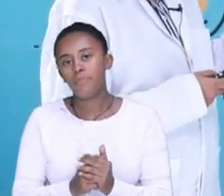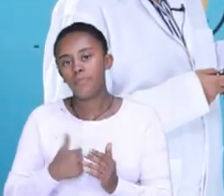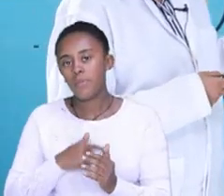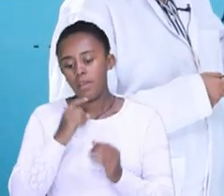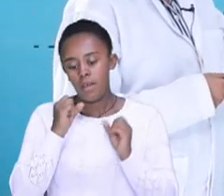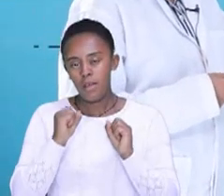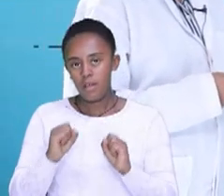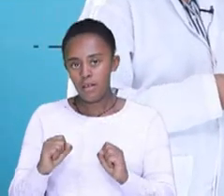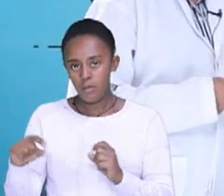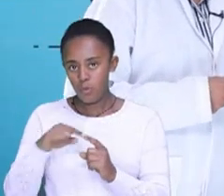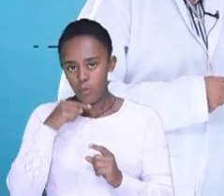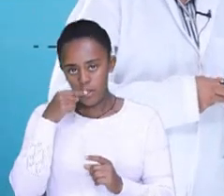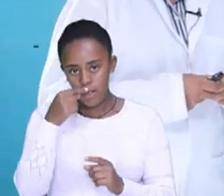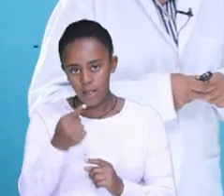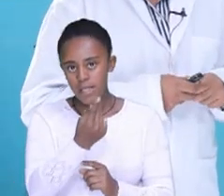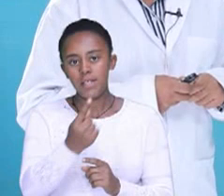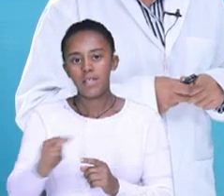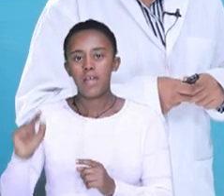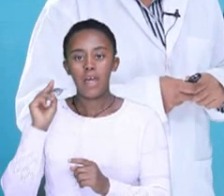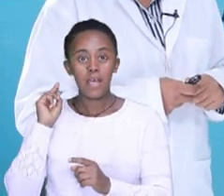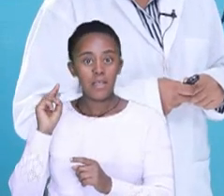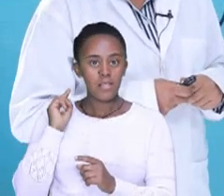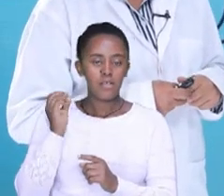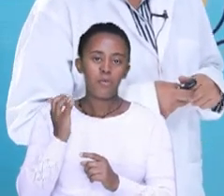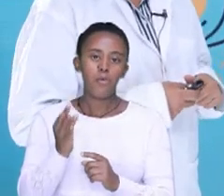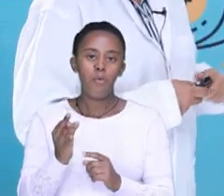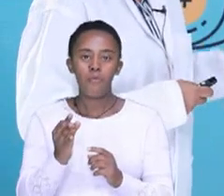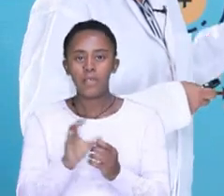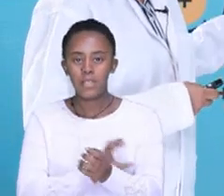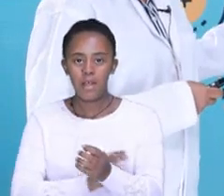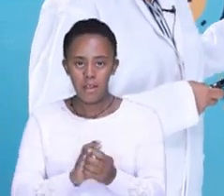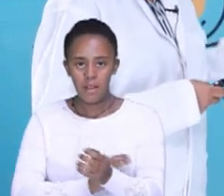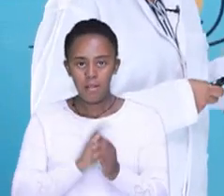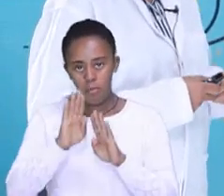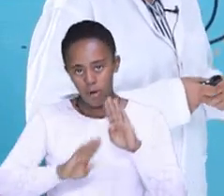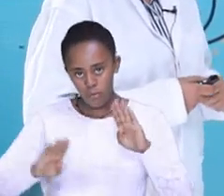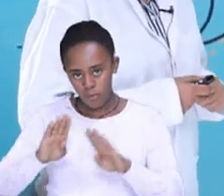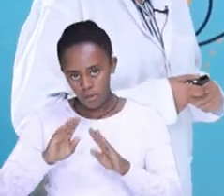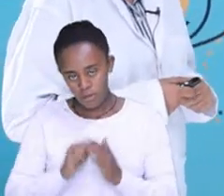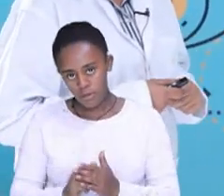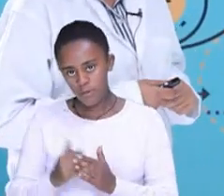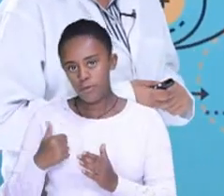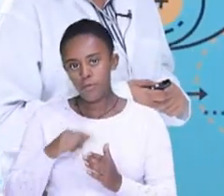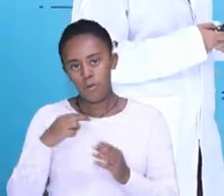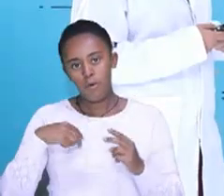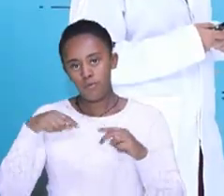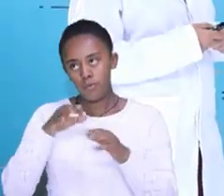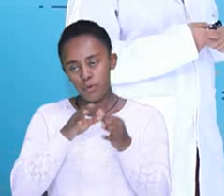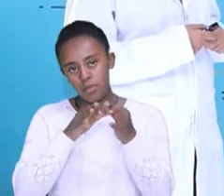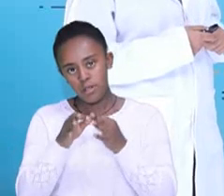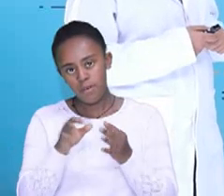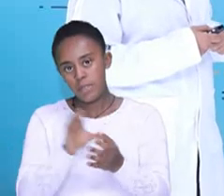to able to tell the history of cell biology, and you have to describe